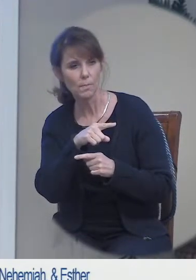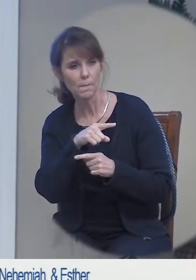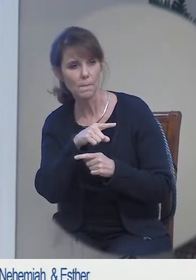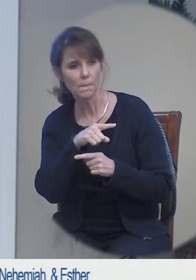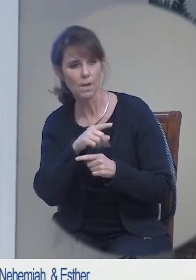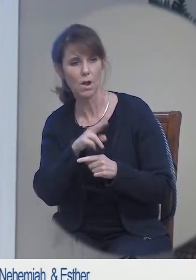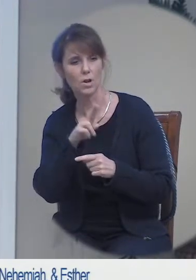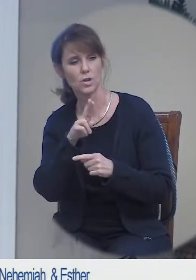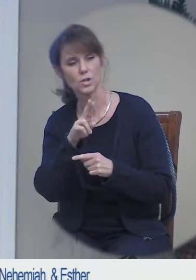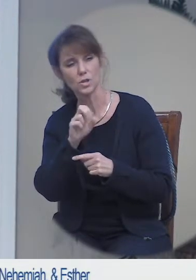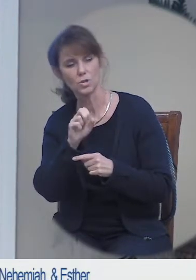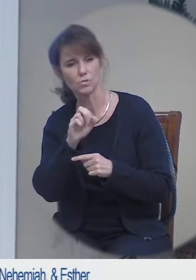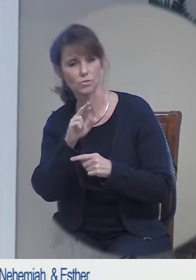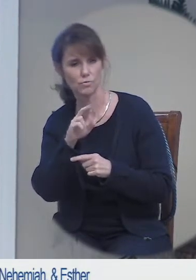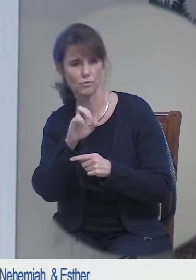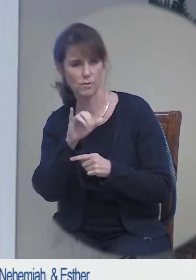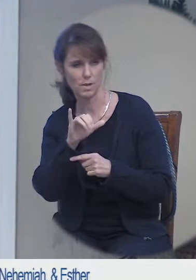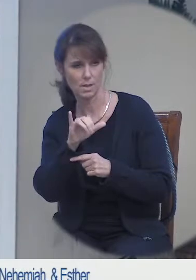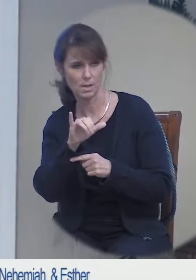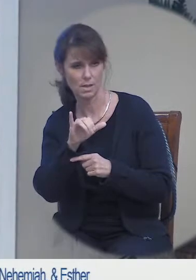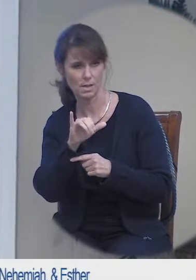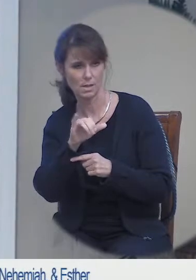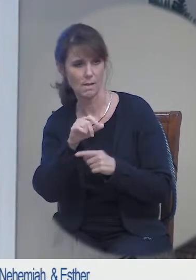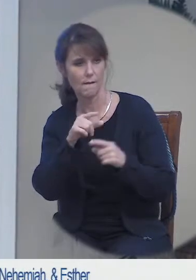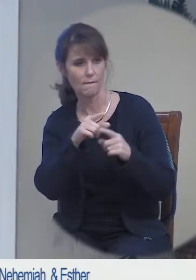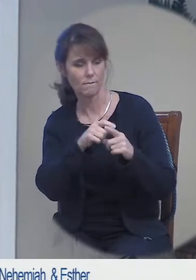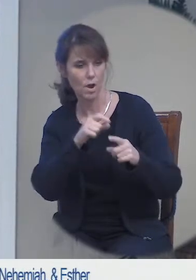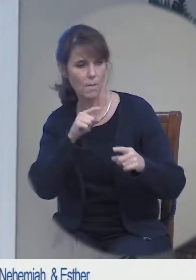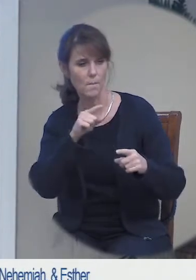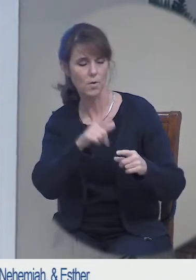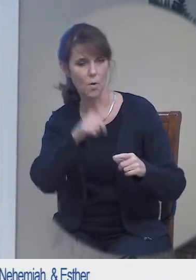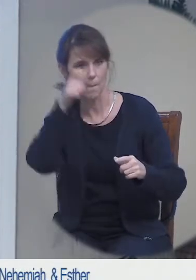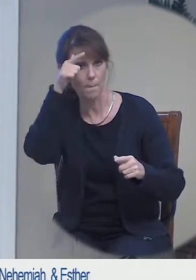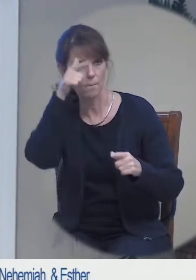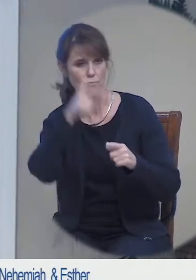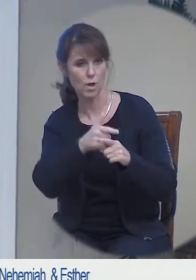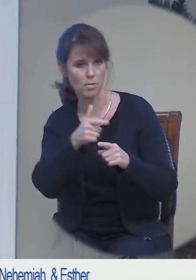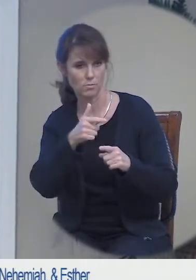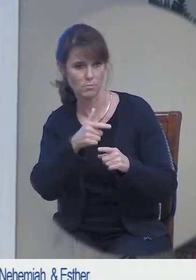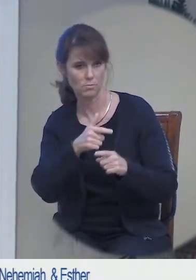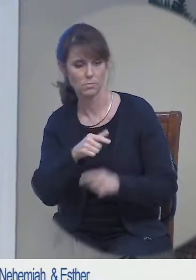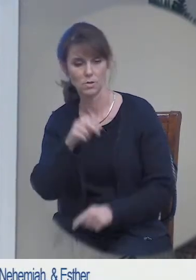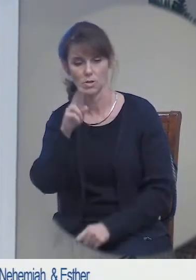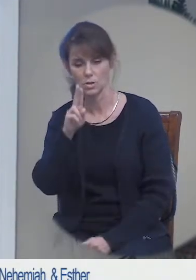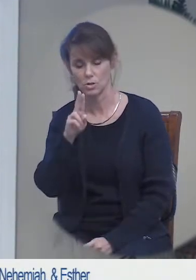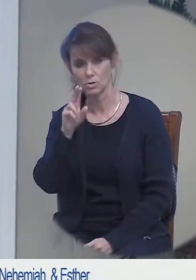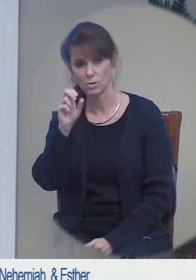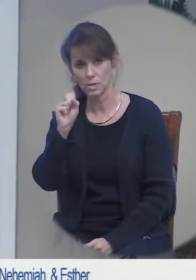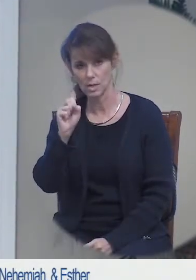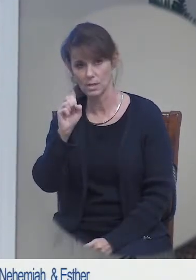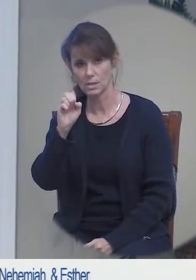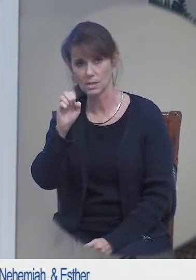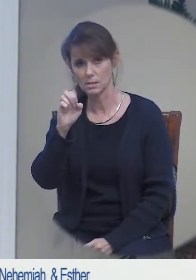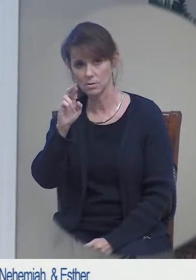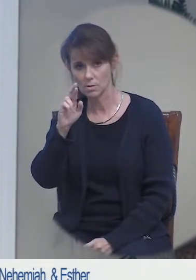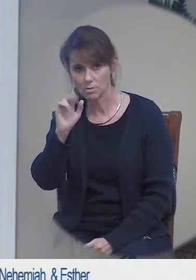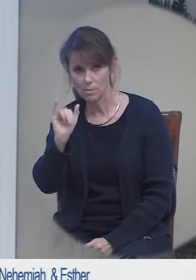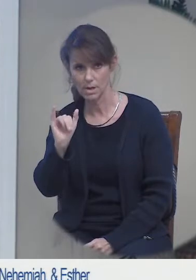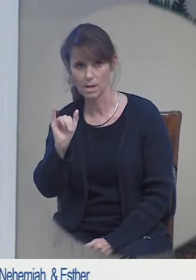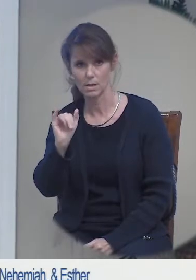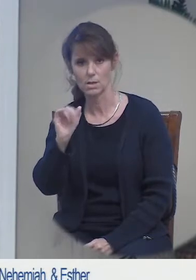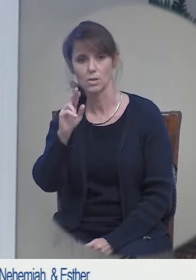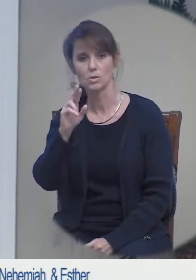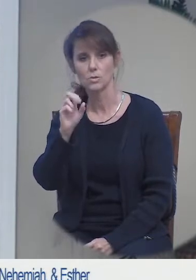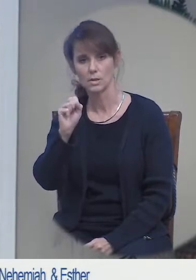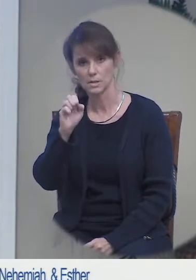usury, each from his brother. What is that? We've kind of alluded to it, but